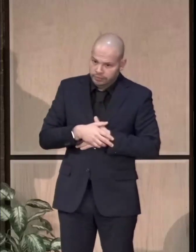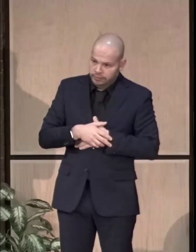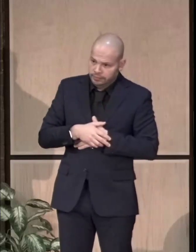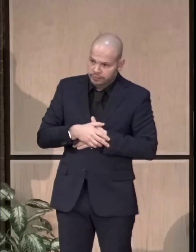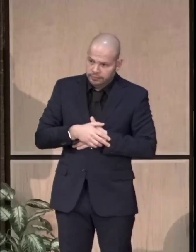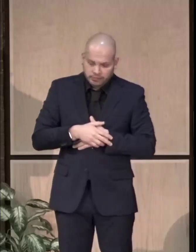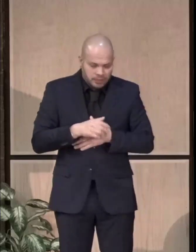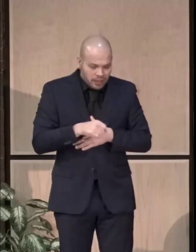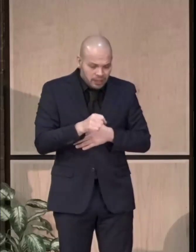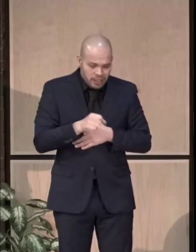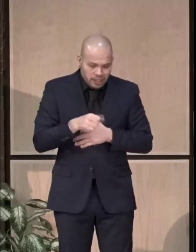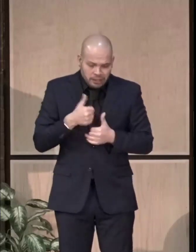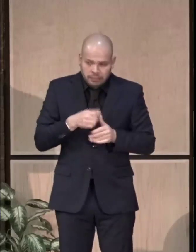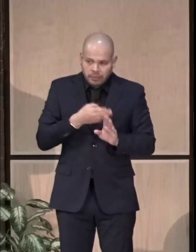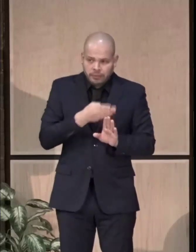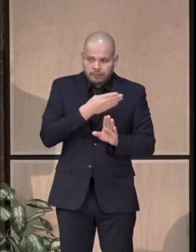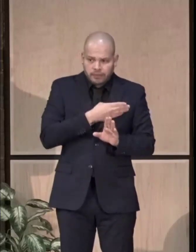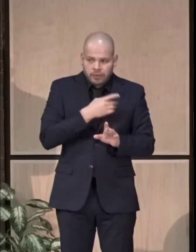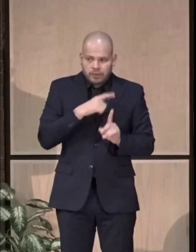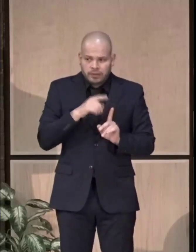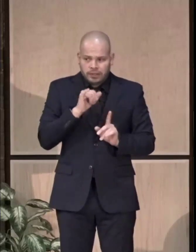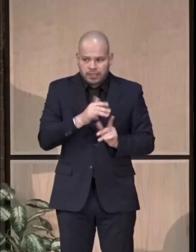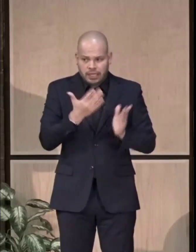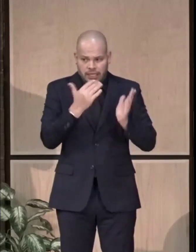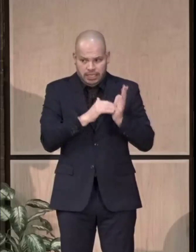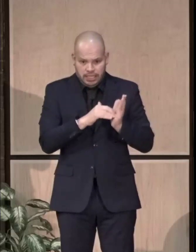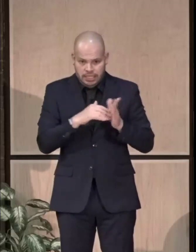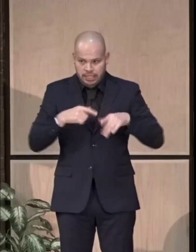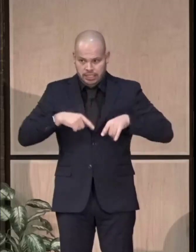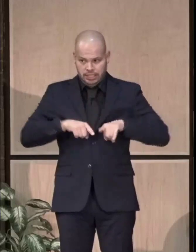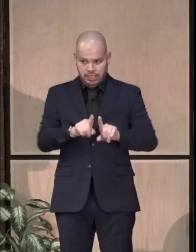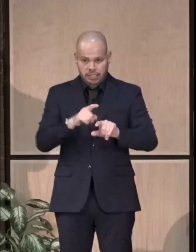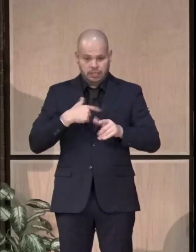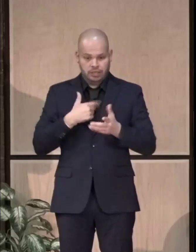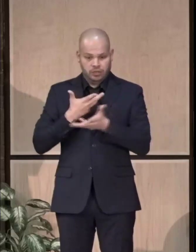but again, I stand by that during my conversation, he made no specific